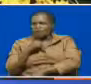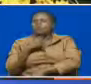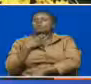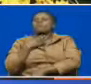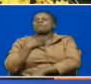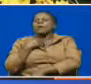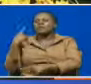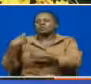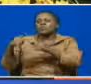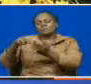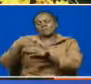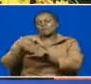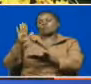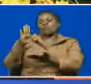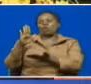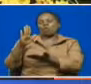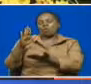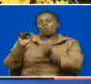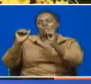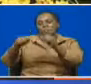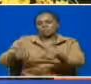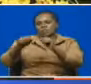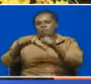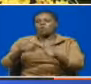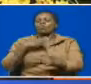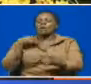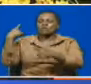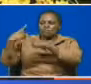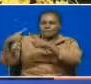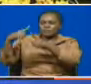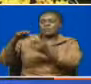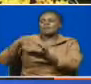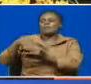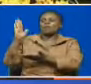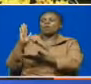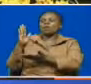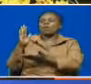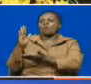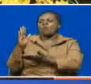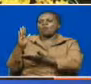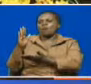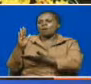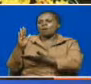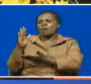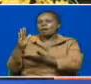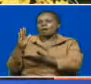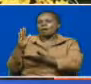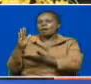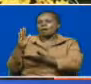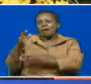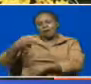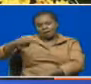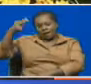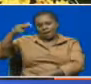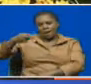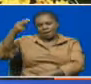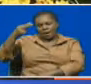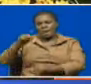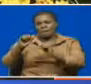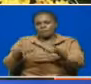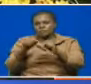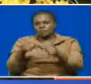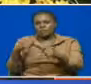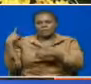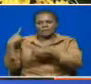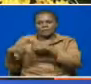to experience more, as you had mentioned earlier, like you want to experience a better high. It's very high, you know, like the chances of